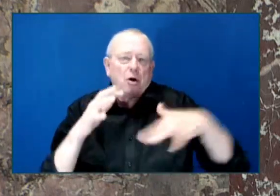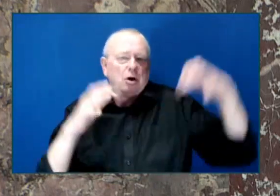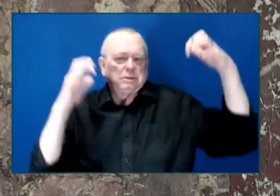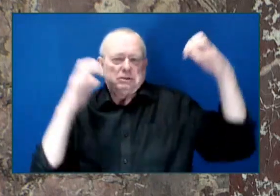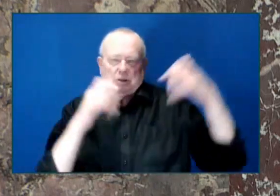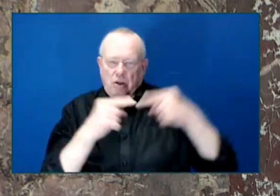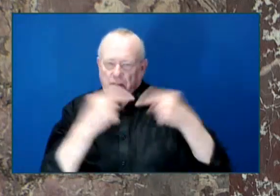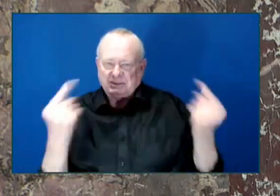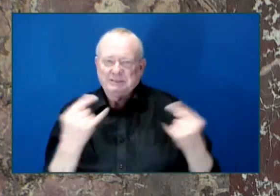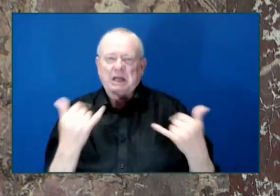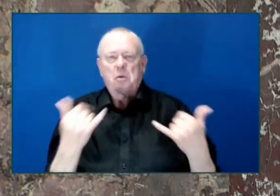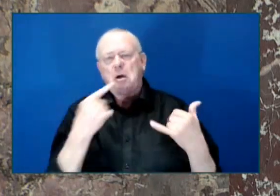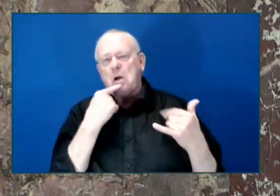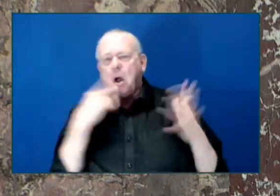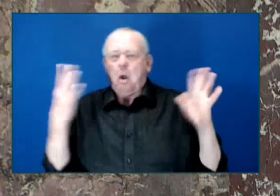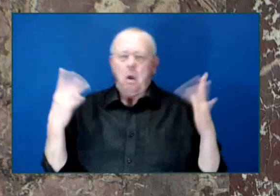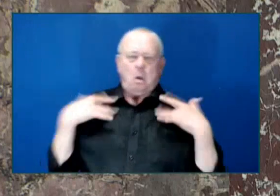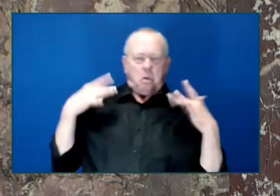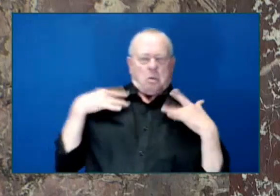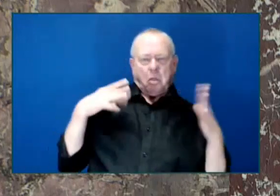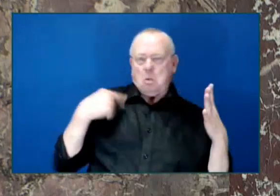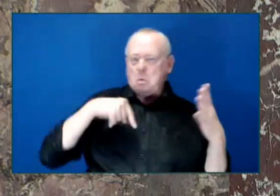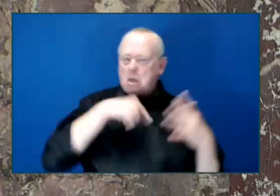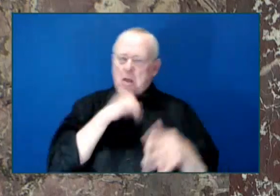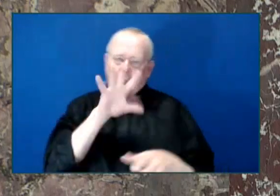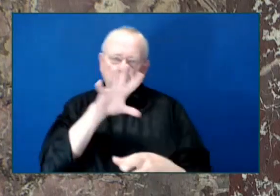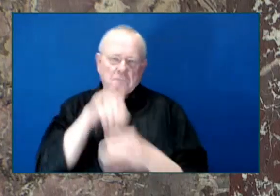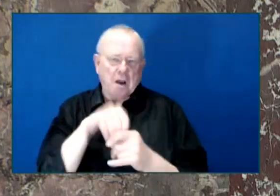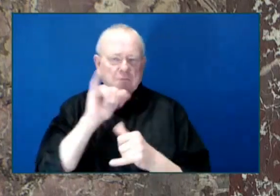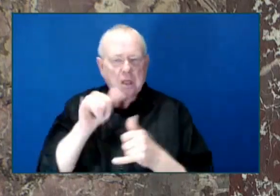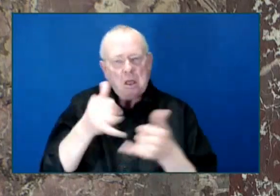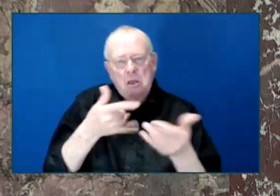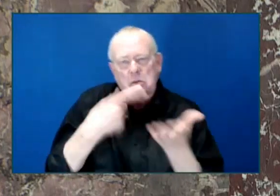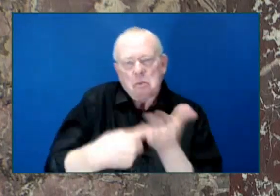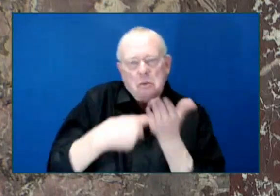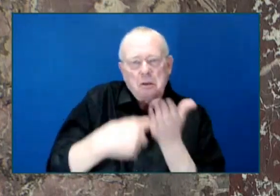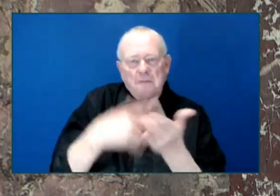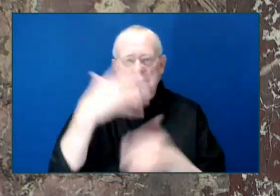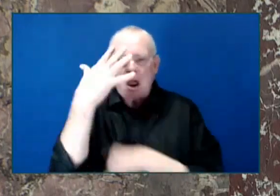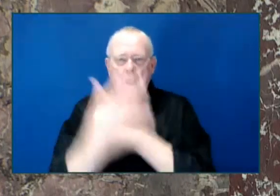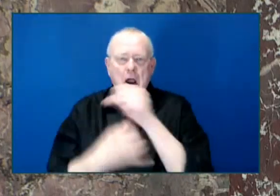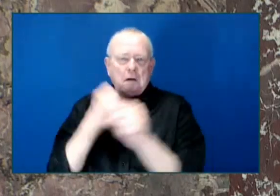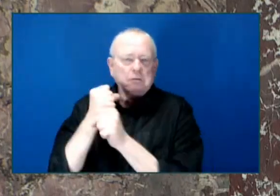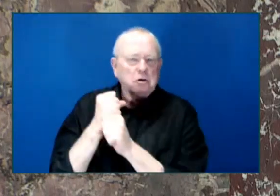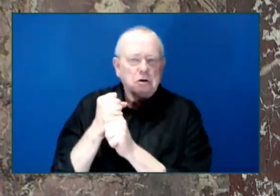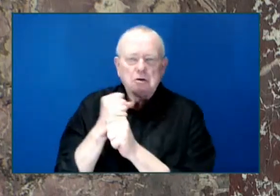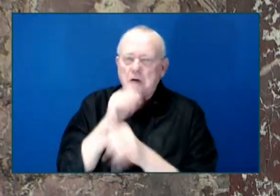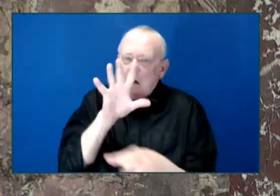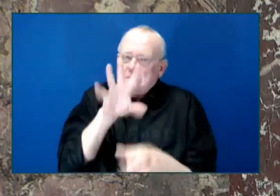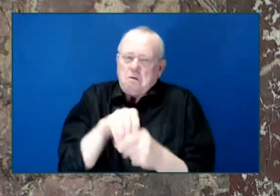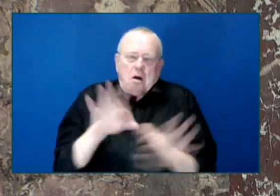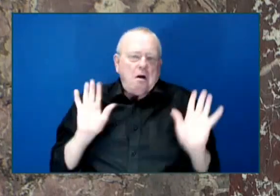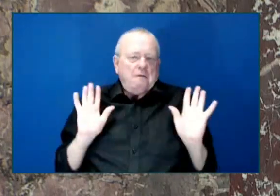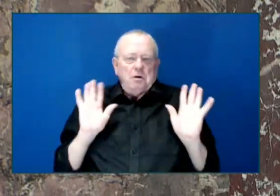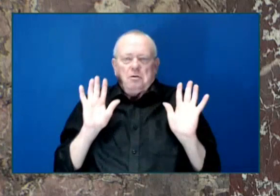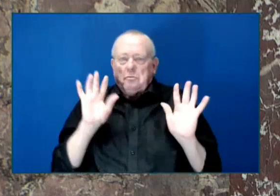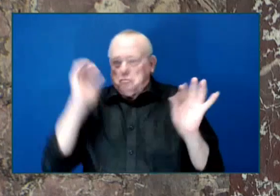the engagement that the Health Minister laid out over 5 years on developing this work.